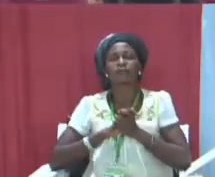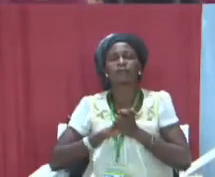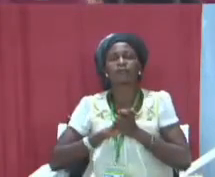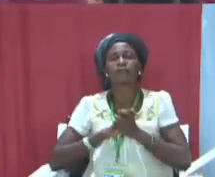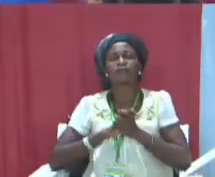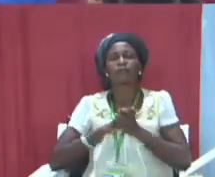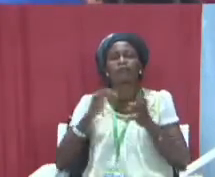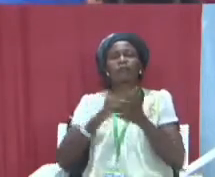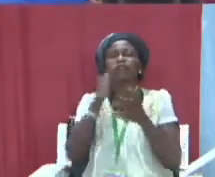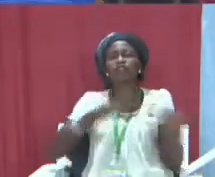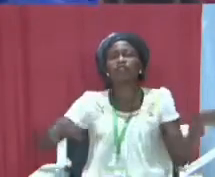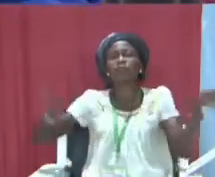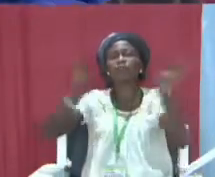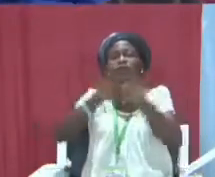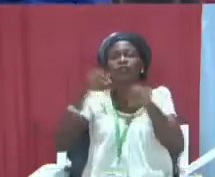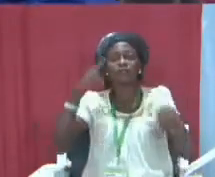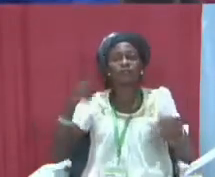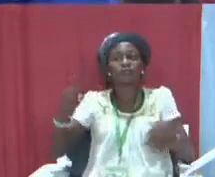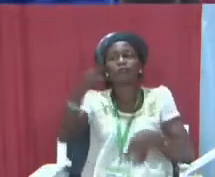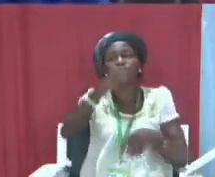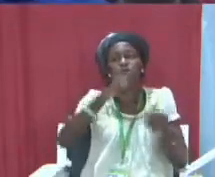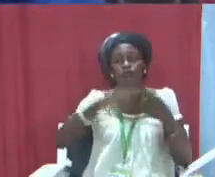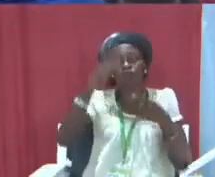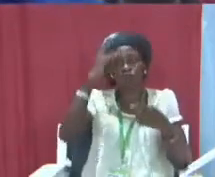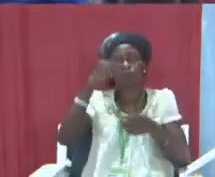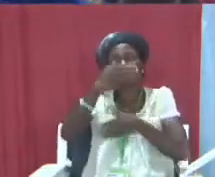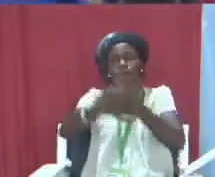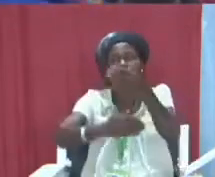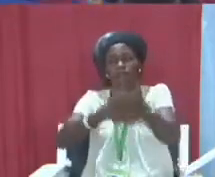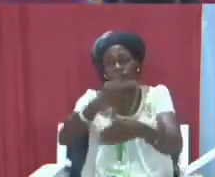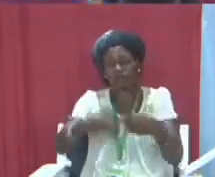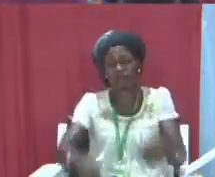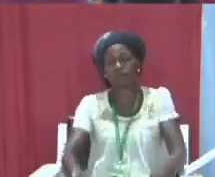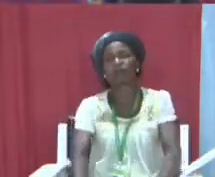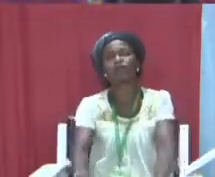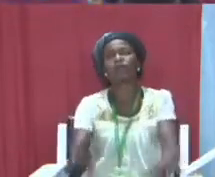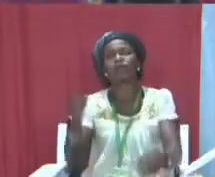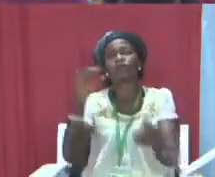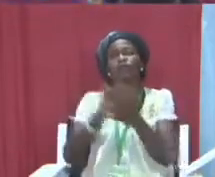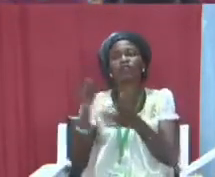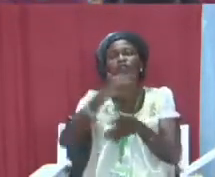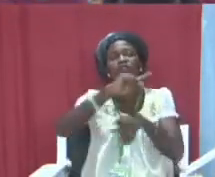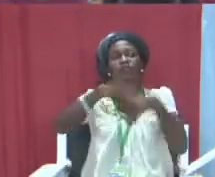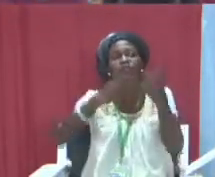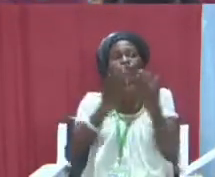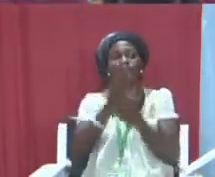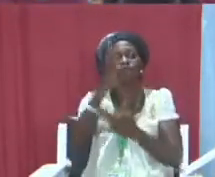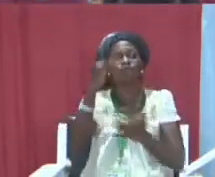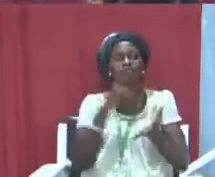It is important for you to know the process so that you can go through it.